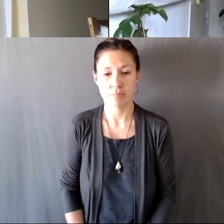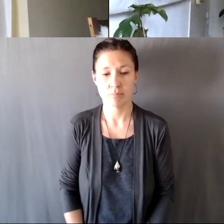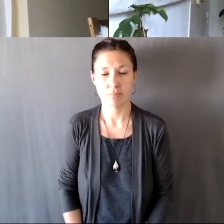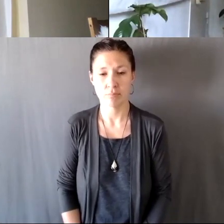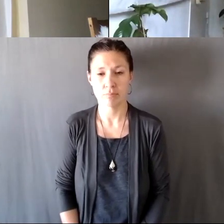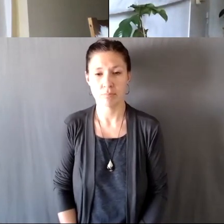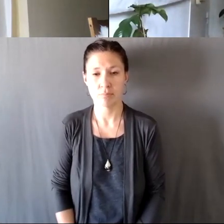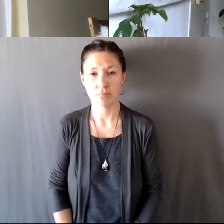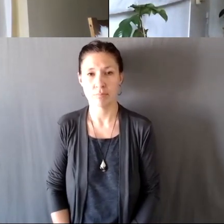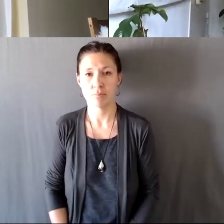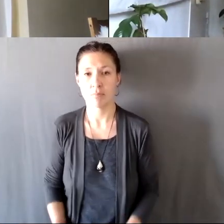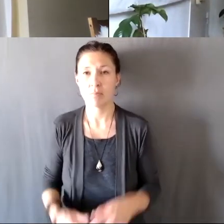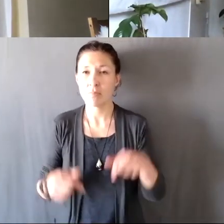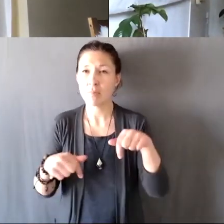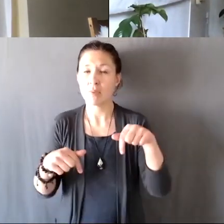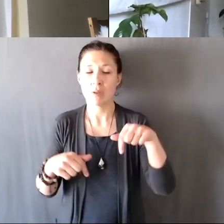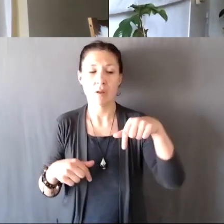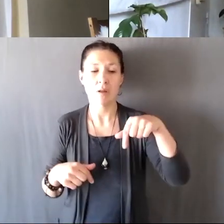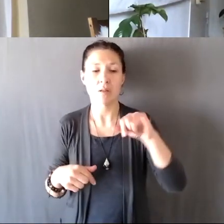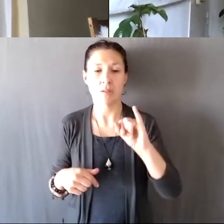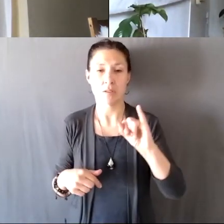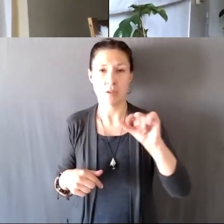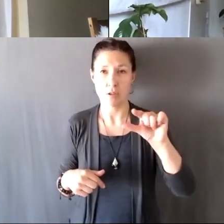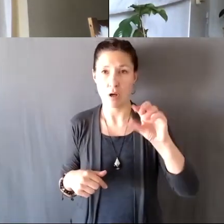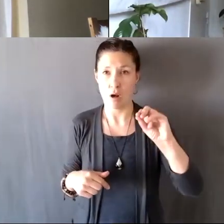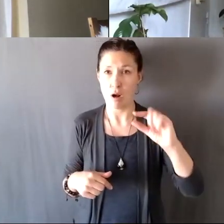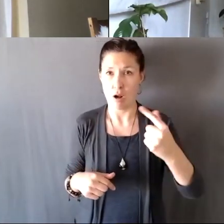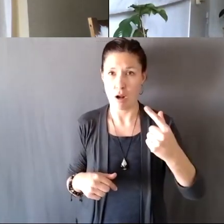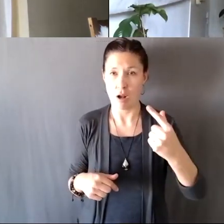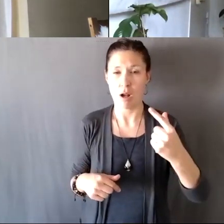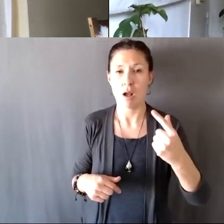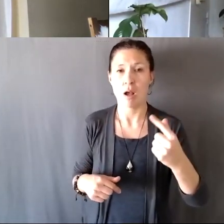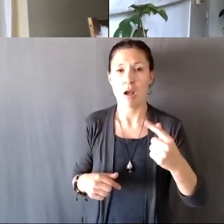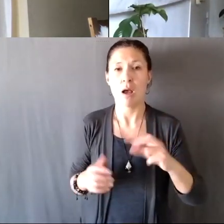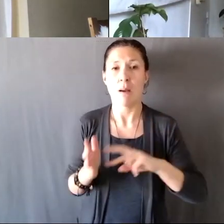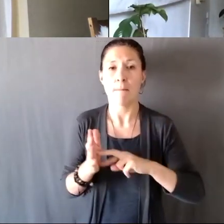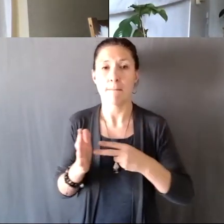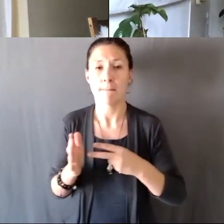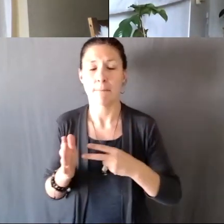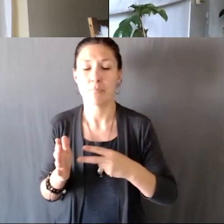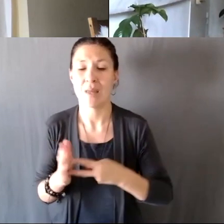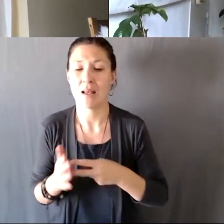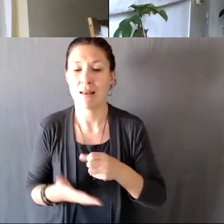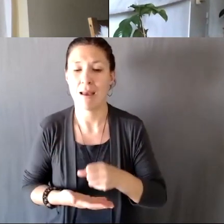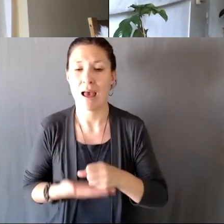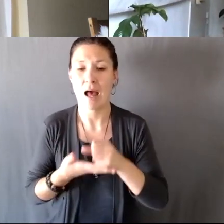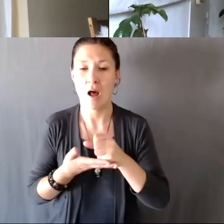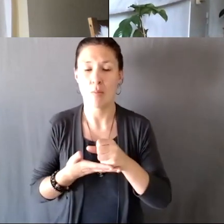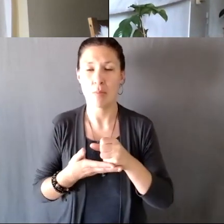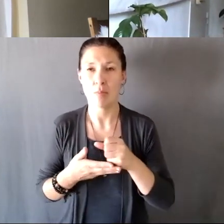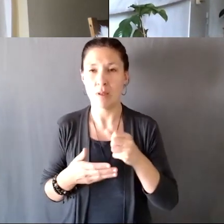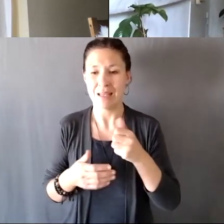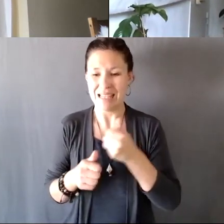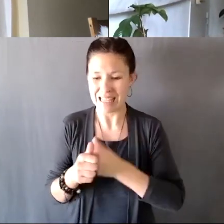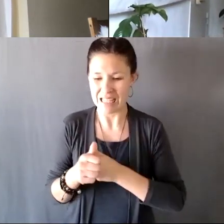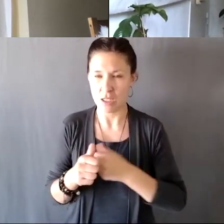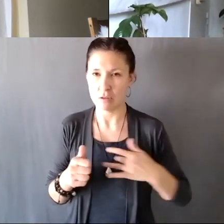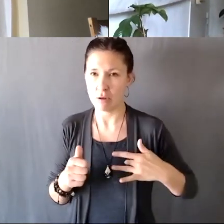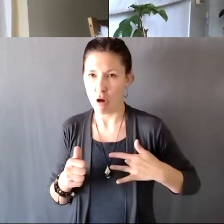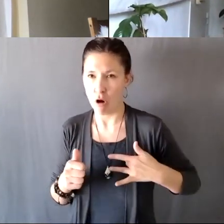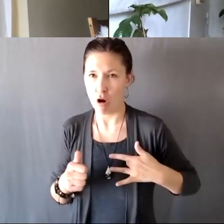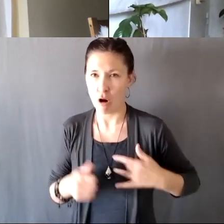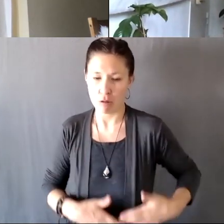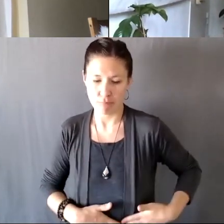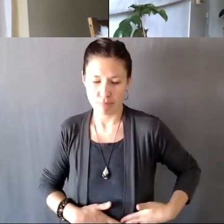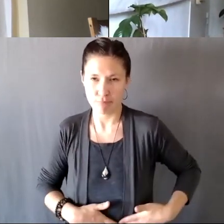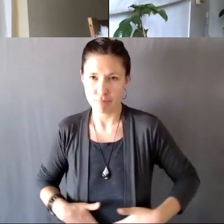This Qigong is meant to harmonize our Qi flow between the organs, to harmonize our